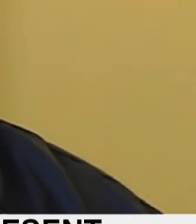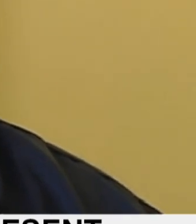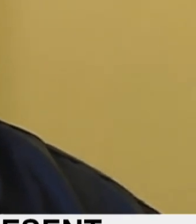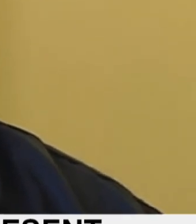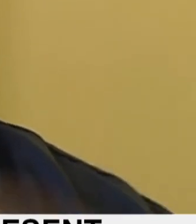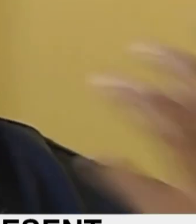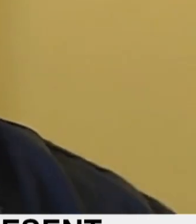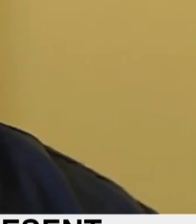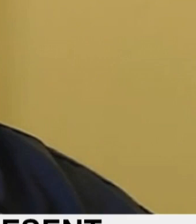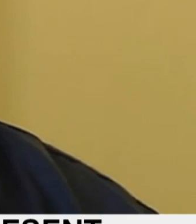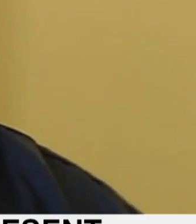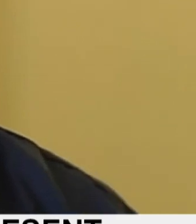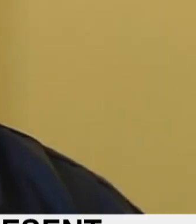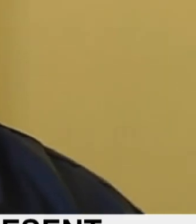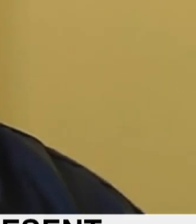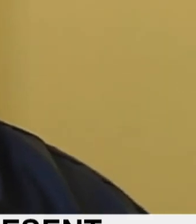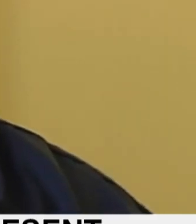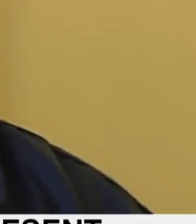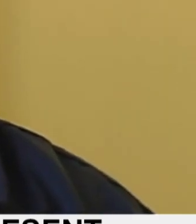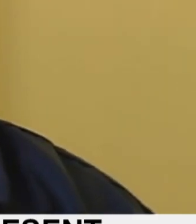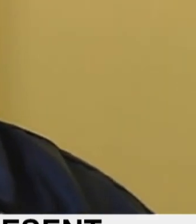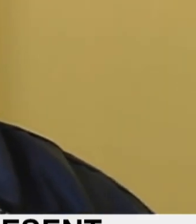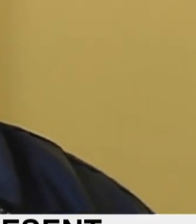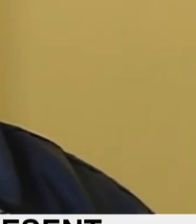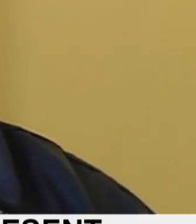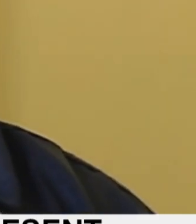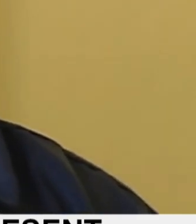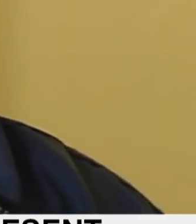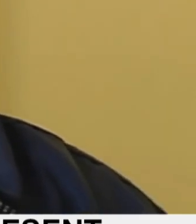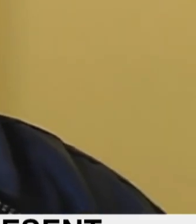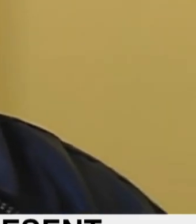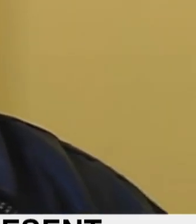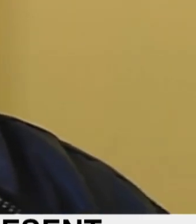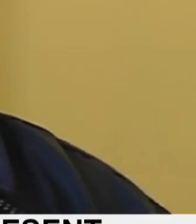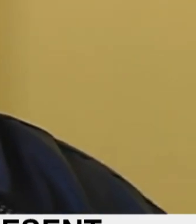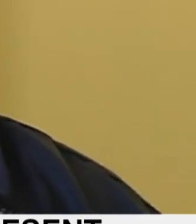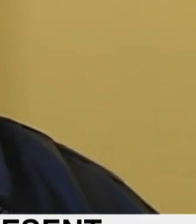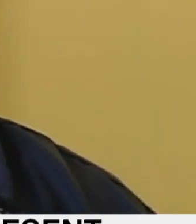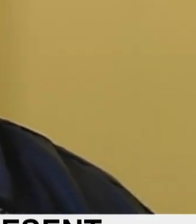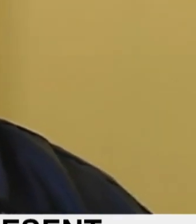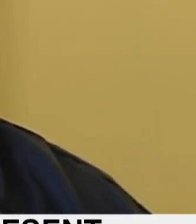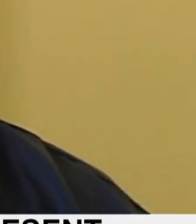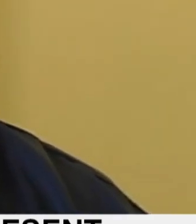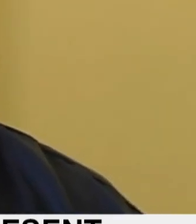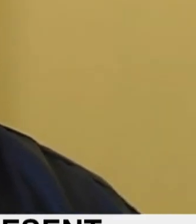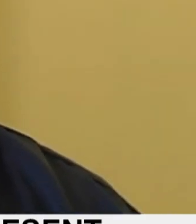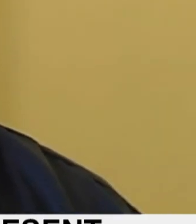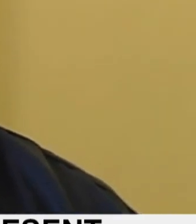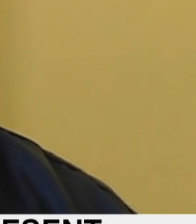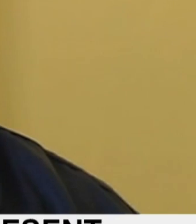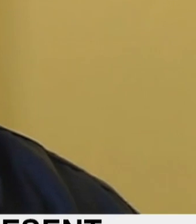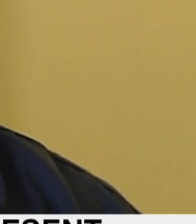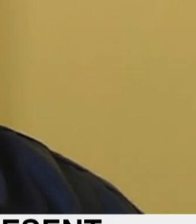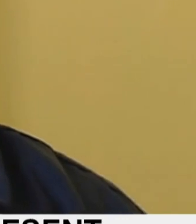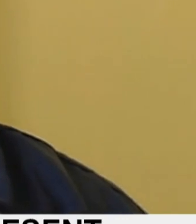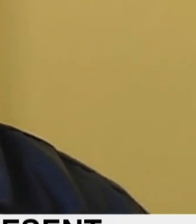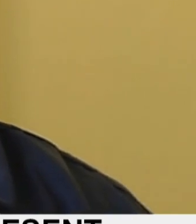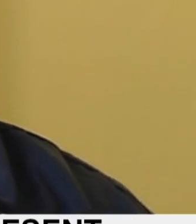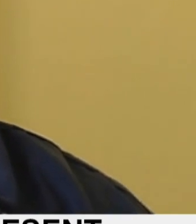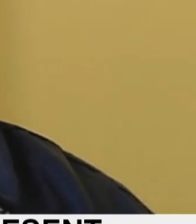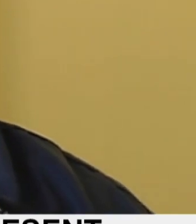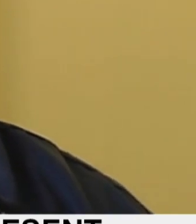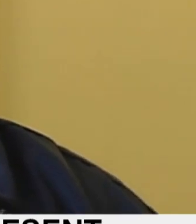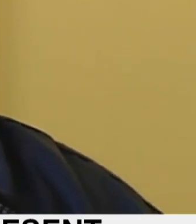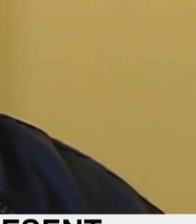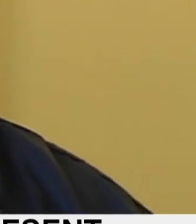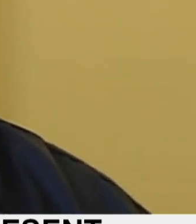then SKA do give you a bursary. But in the case of the two learners that were part of the